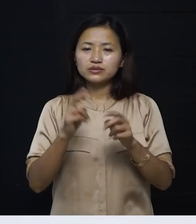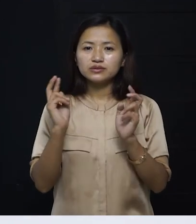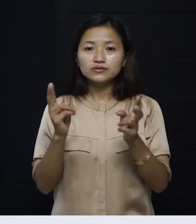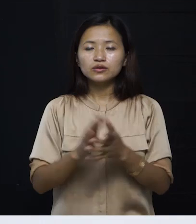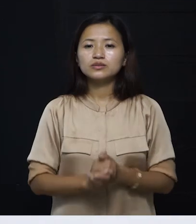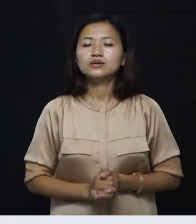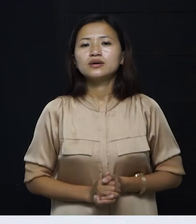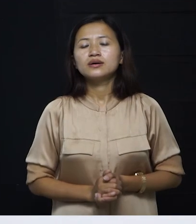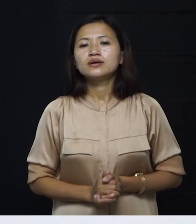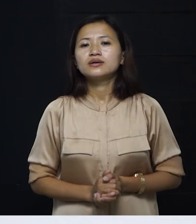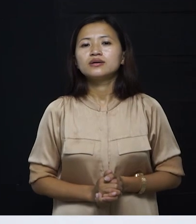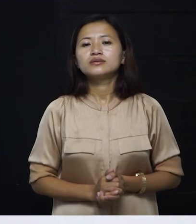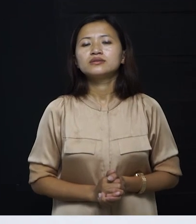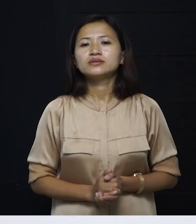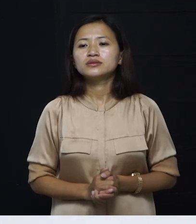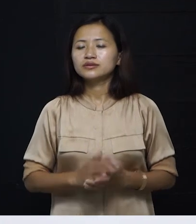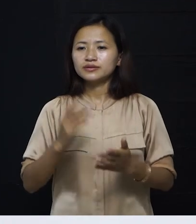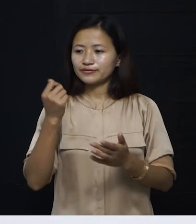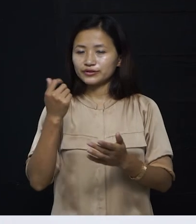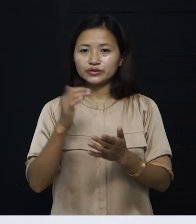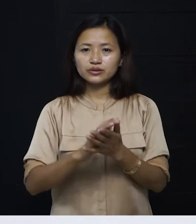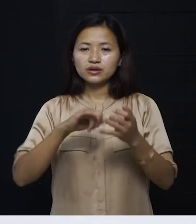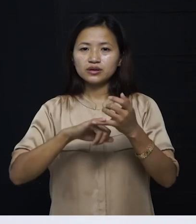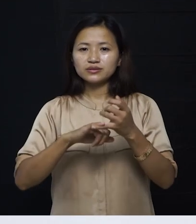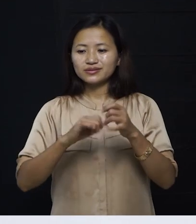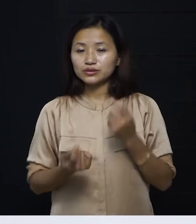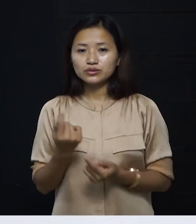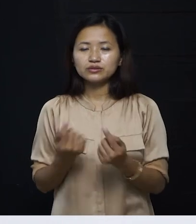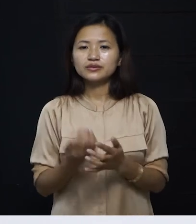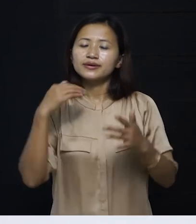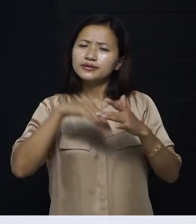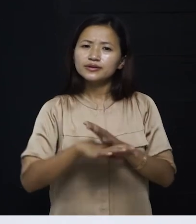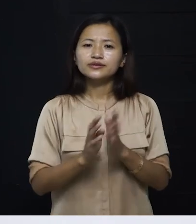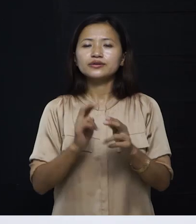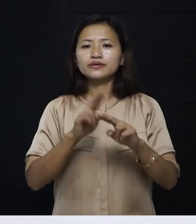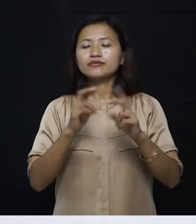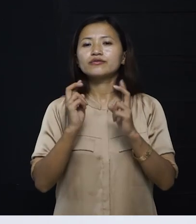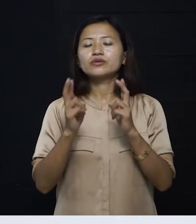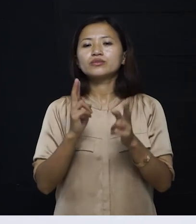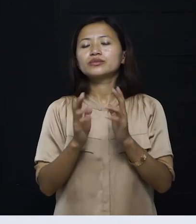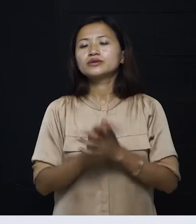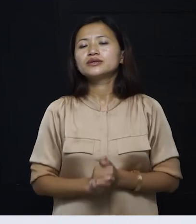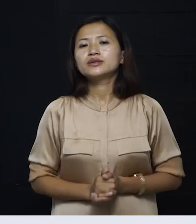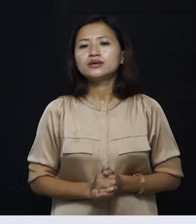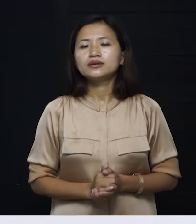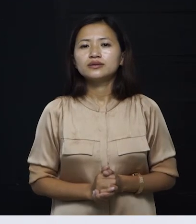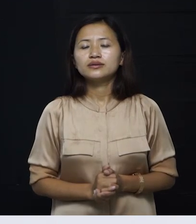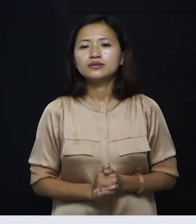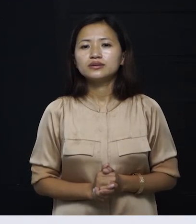formal, we call it as formal financial institution and informal. But for this formal